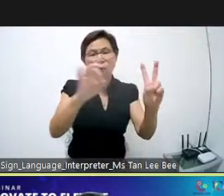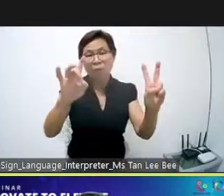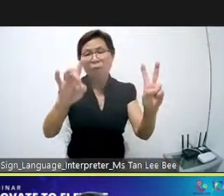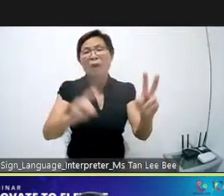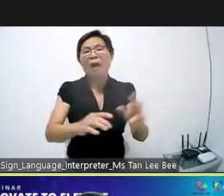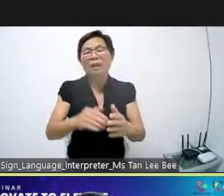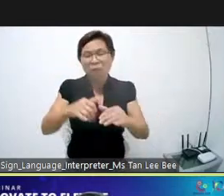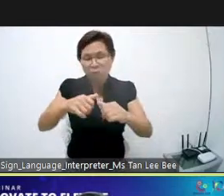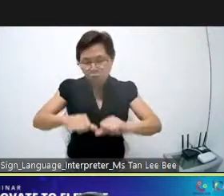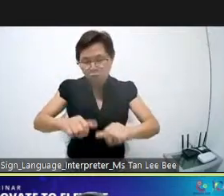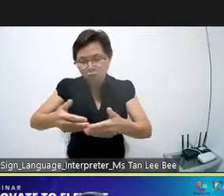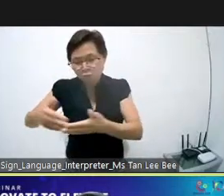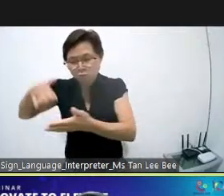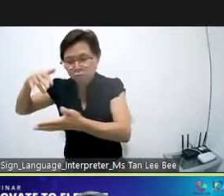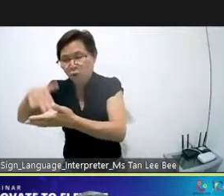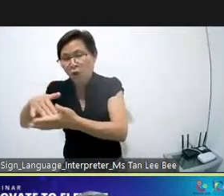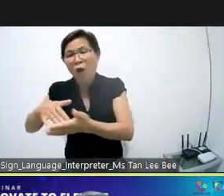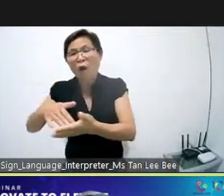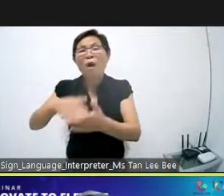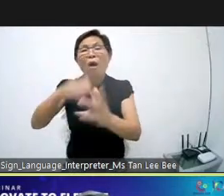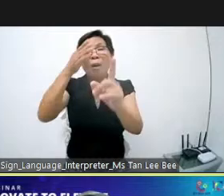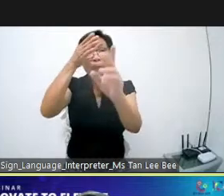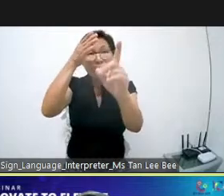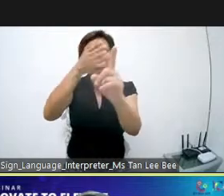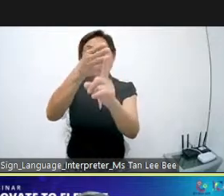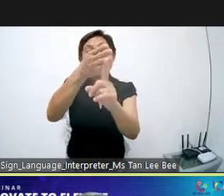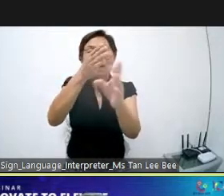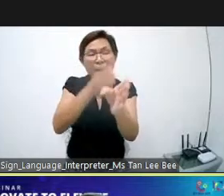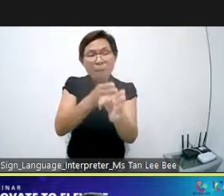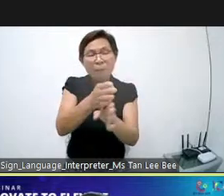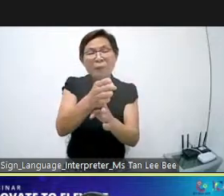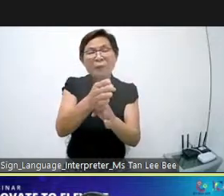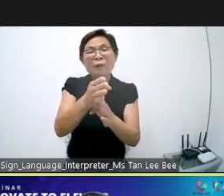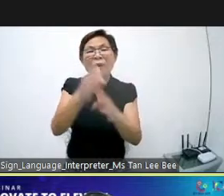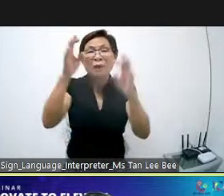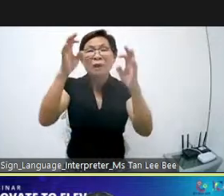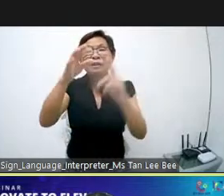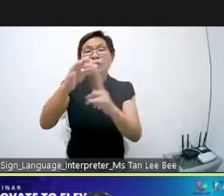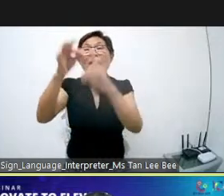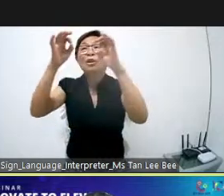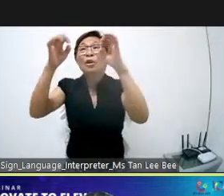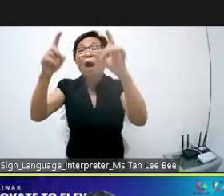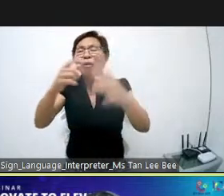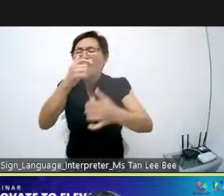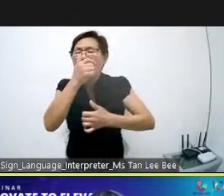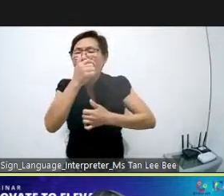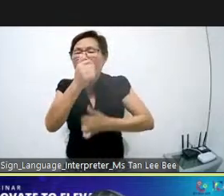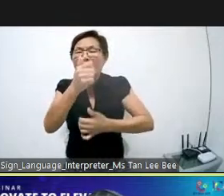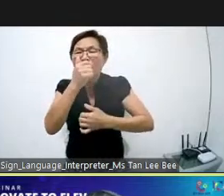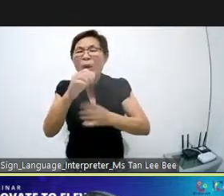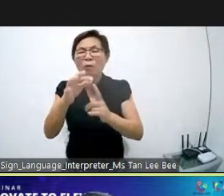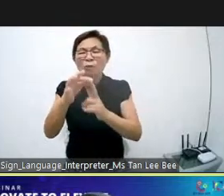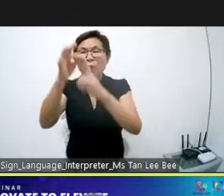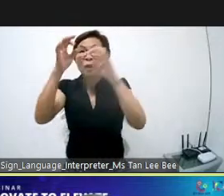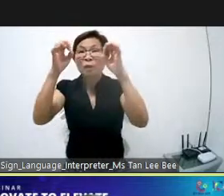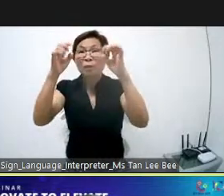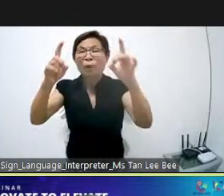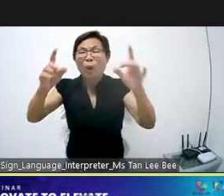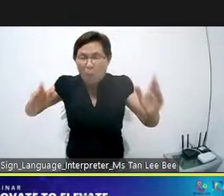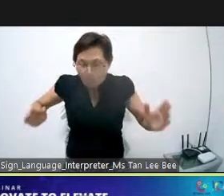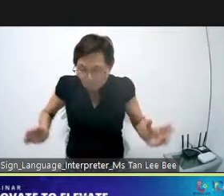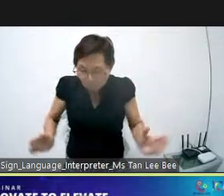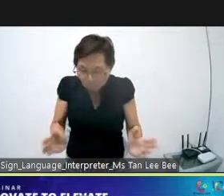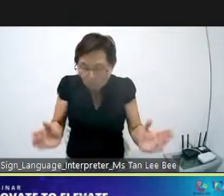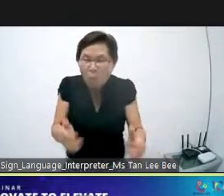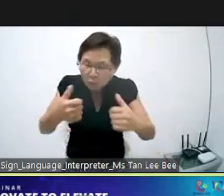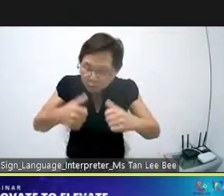majoring in management of education at State University in South Kalimantan. And her interest in special education motivates her now to